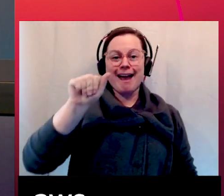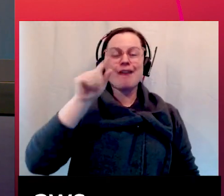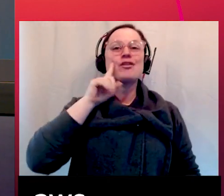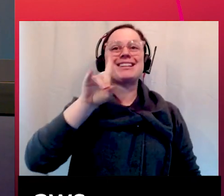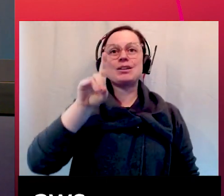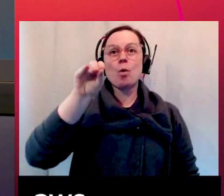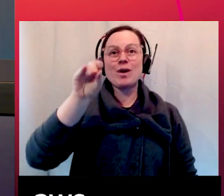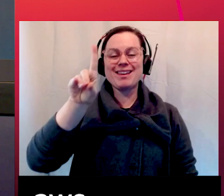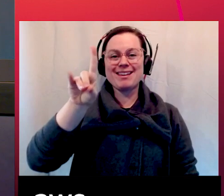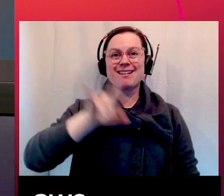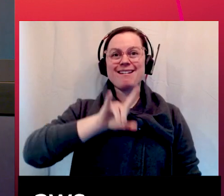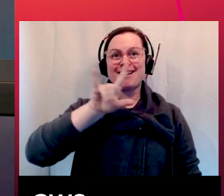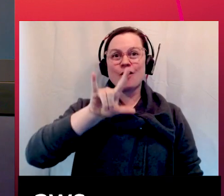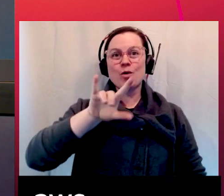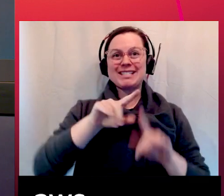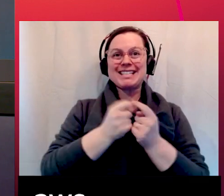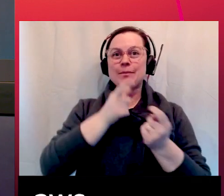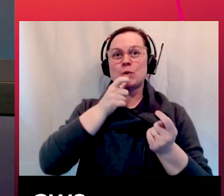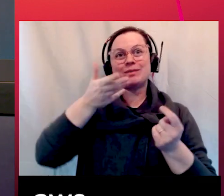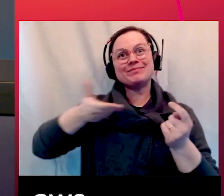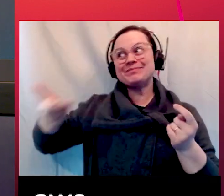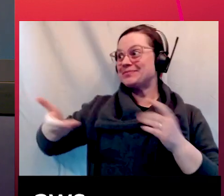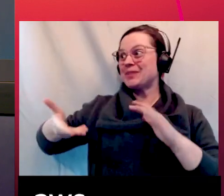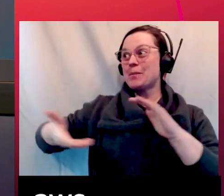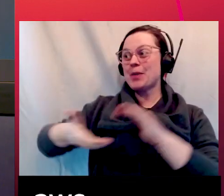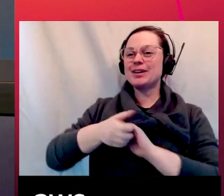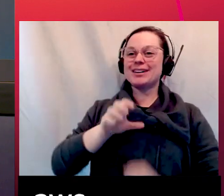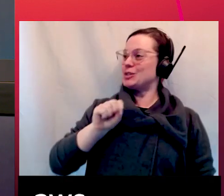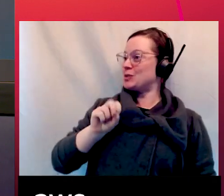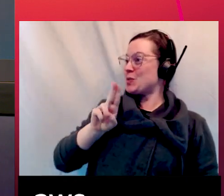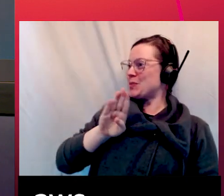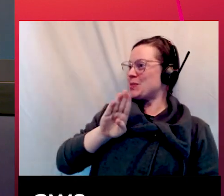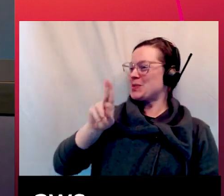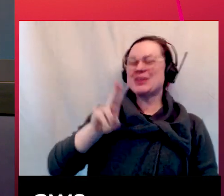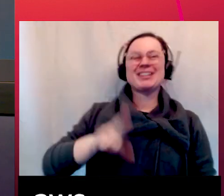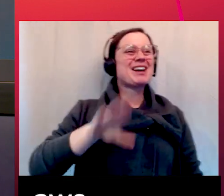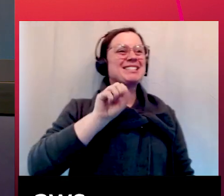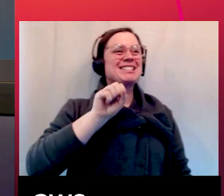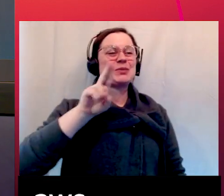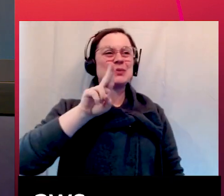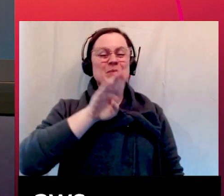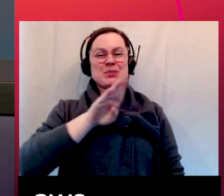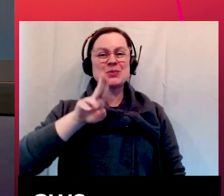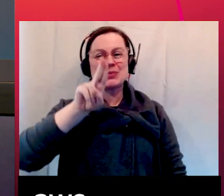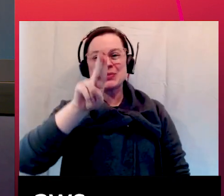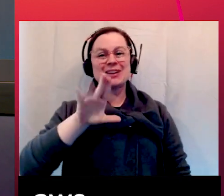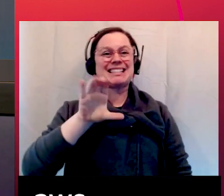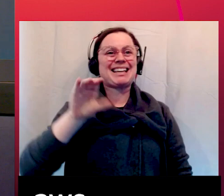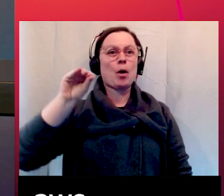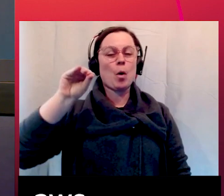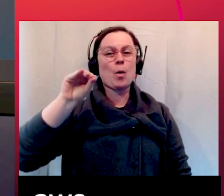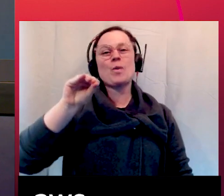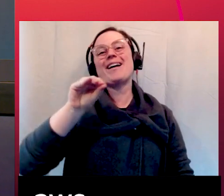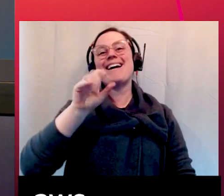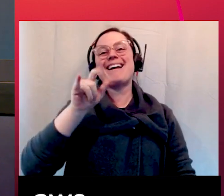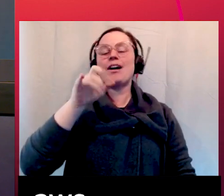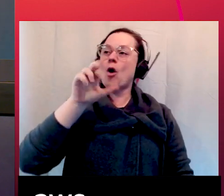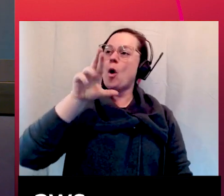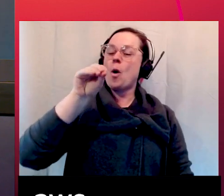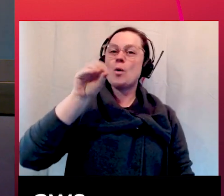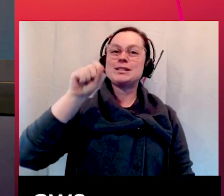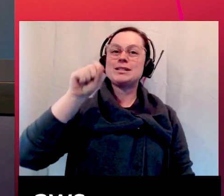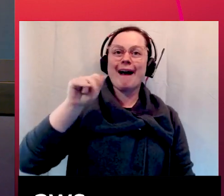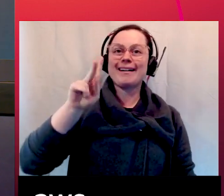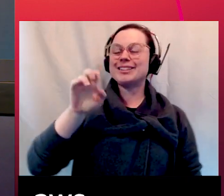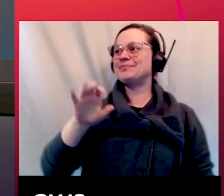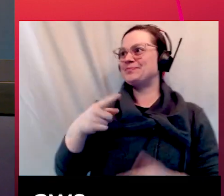And let's introduce our partner. Yeah, Subbu. I'm Subbu Iyer, CEO Aerospike. All right, we're talking Aerospike, which